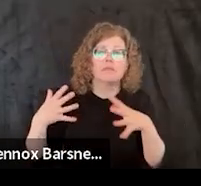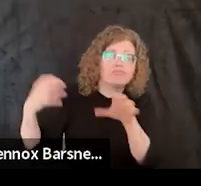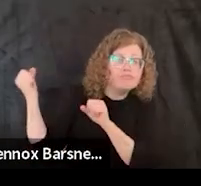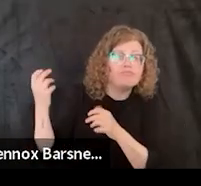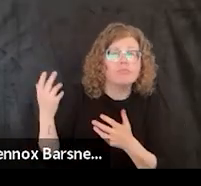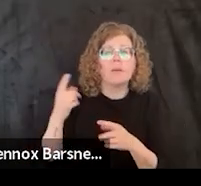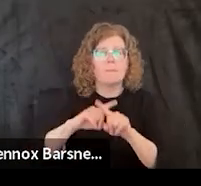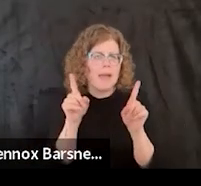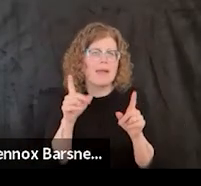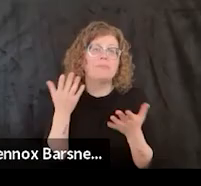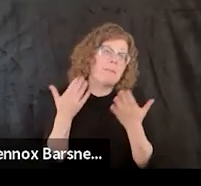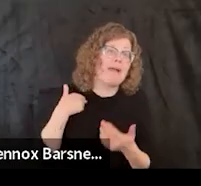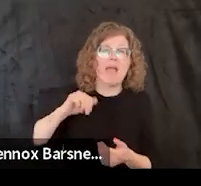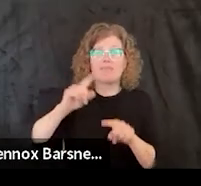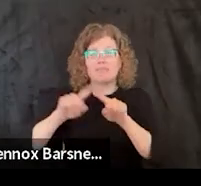here.